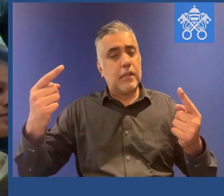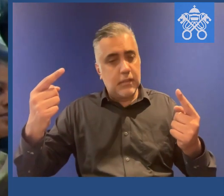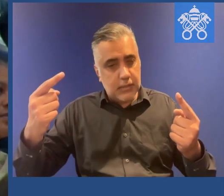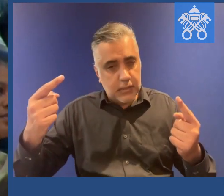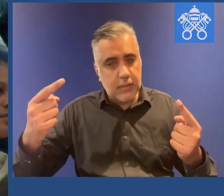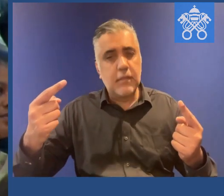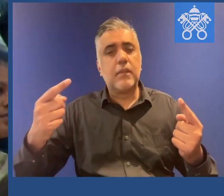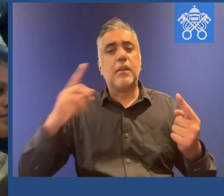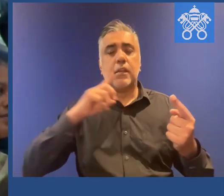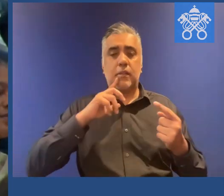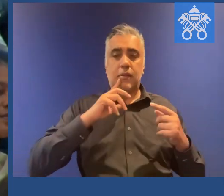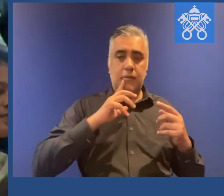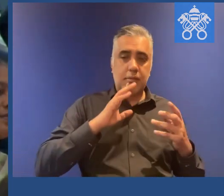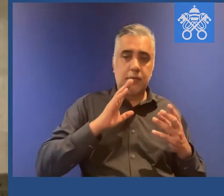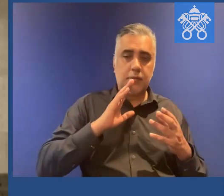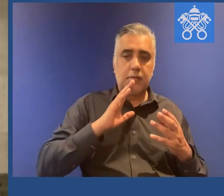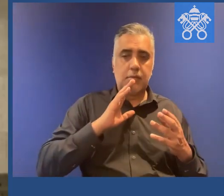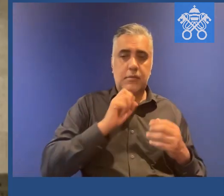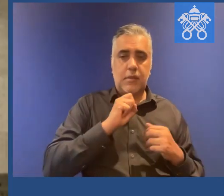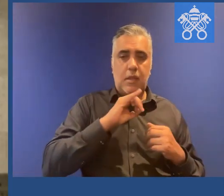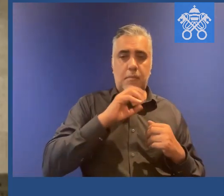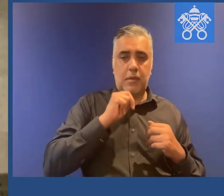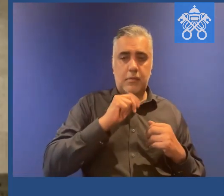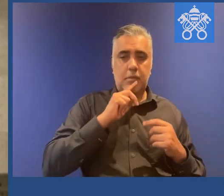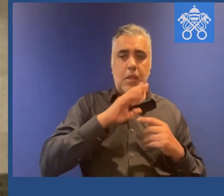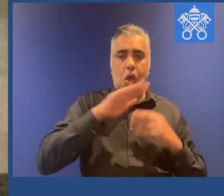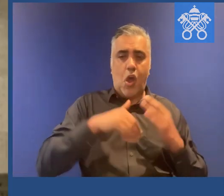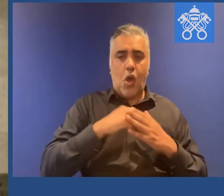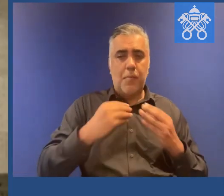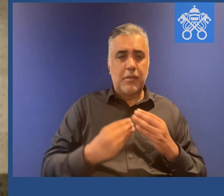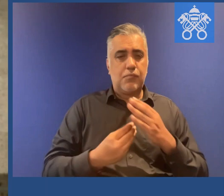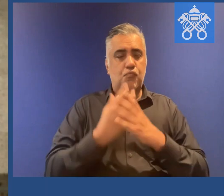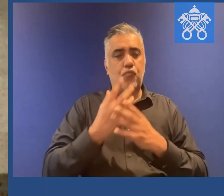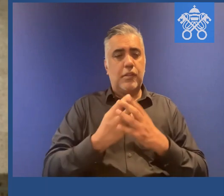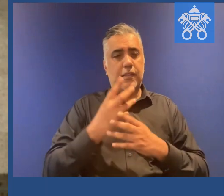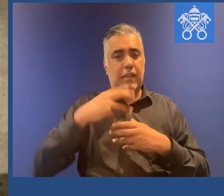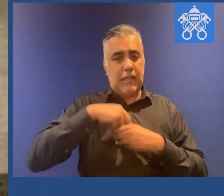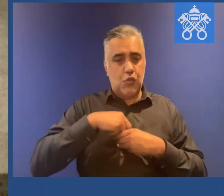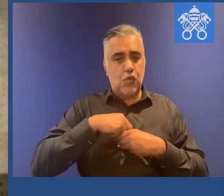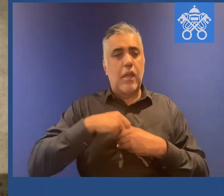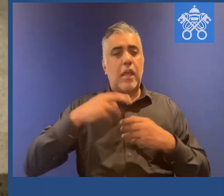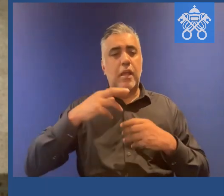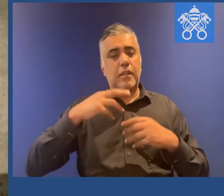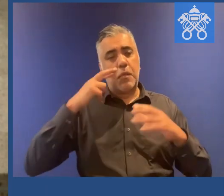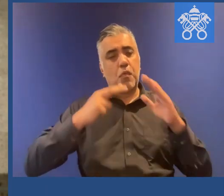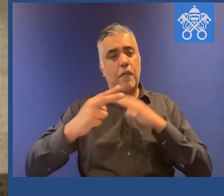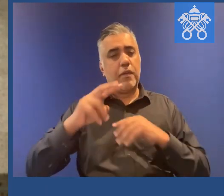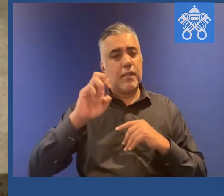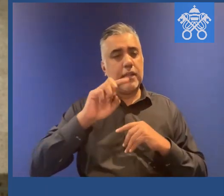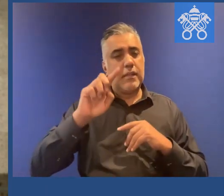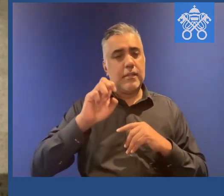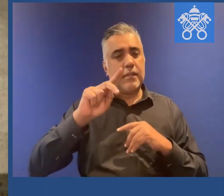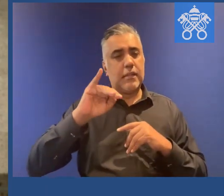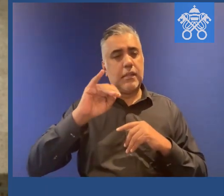the psalmist had sung of Jerusalem, "All my springs are in you." And the prophet Ezekiel had spoken of a